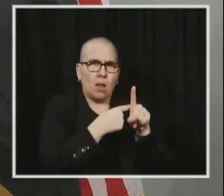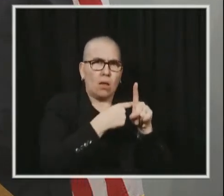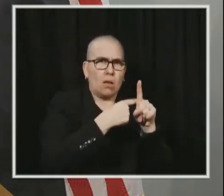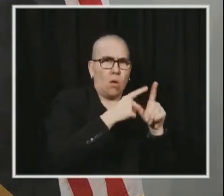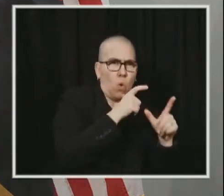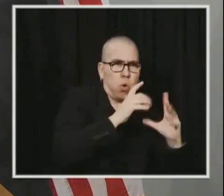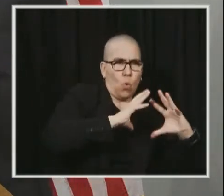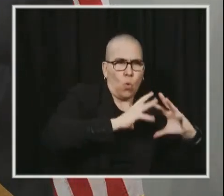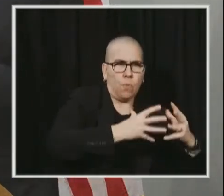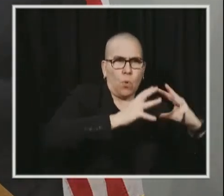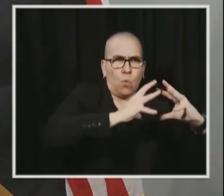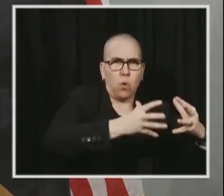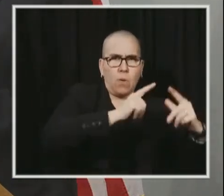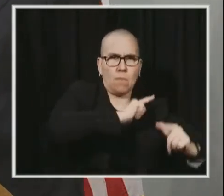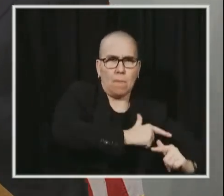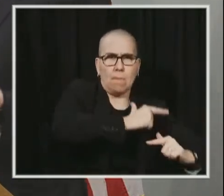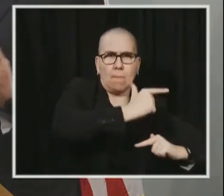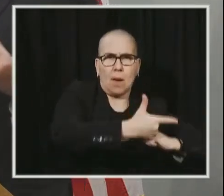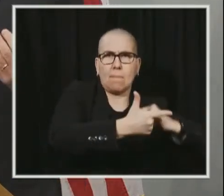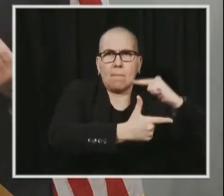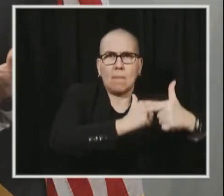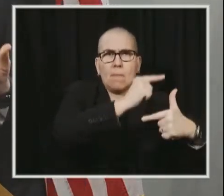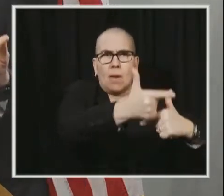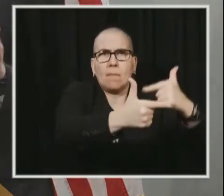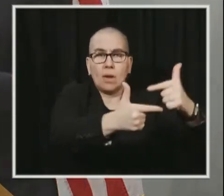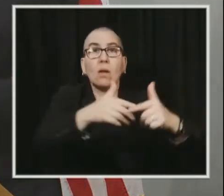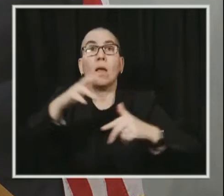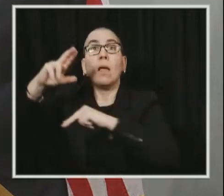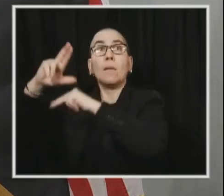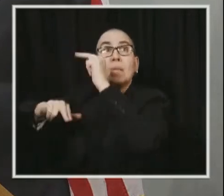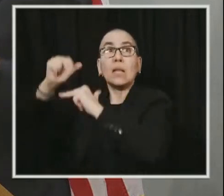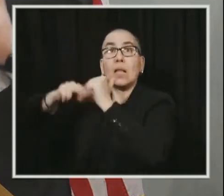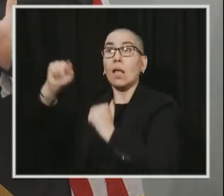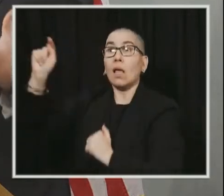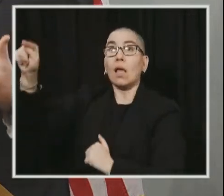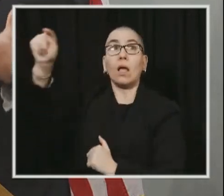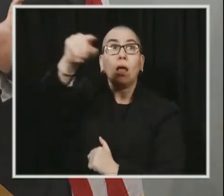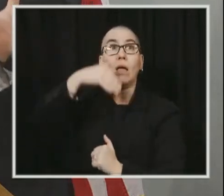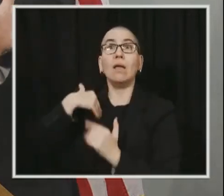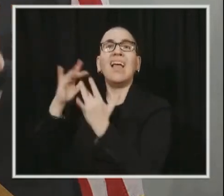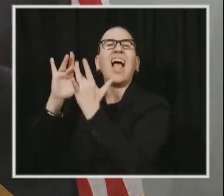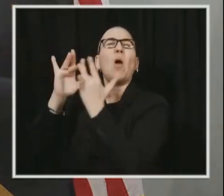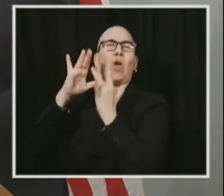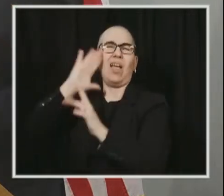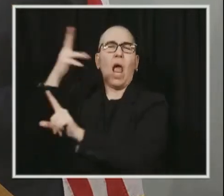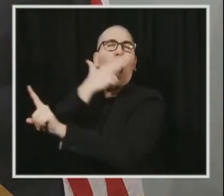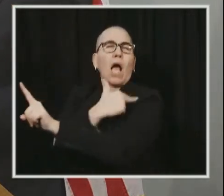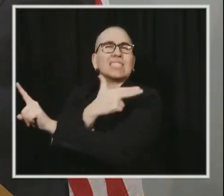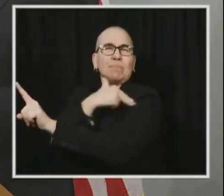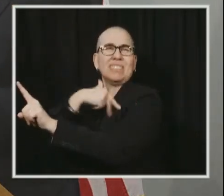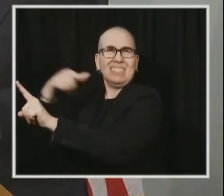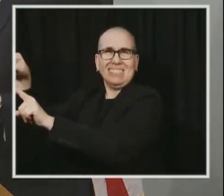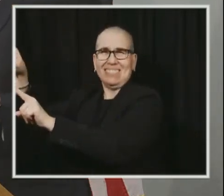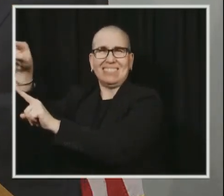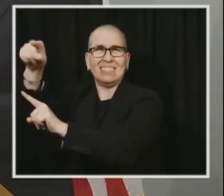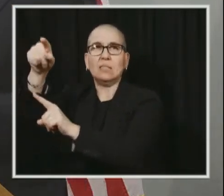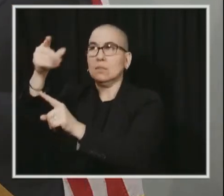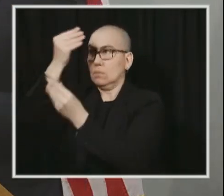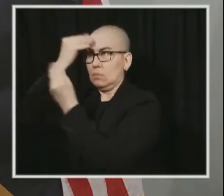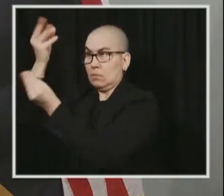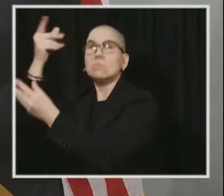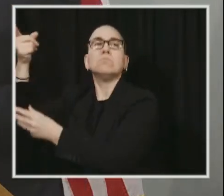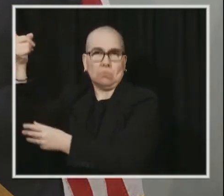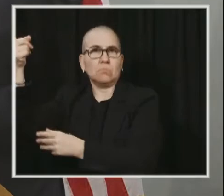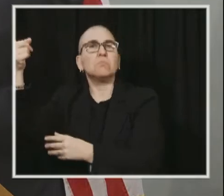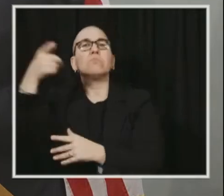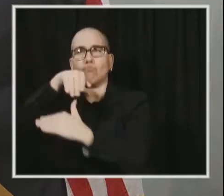We've built a network of providers. You're going to hear from them. This is not the state. The state cannot do this. There is a robust ecosystem that allows you to get your